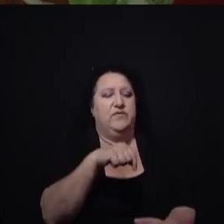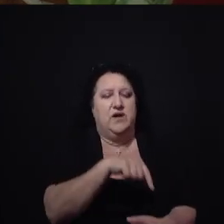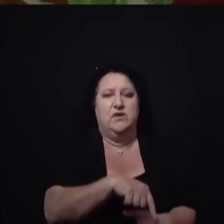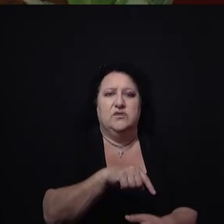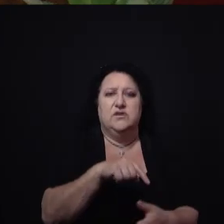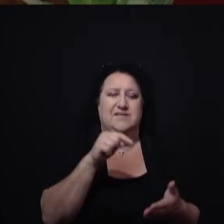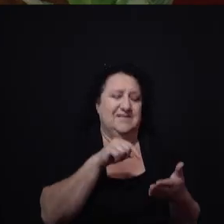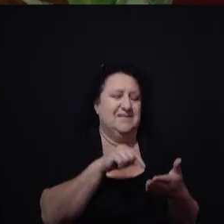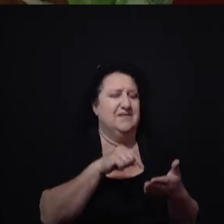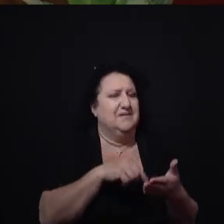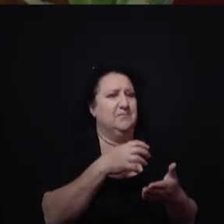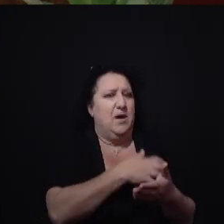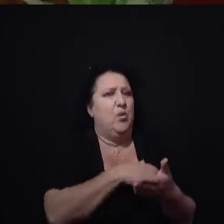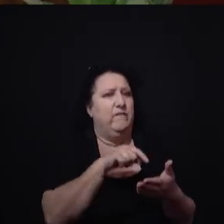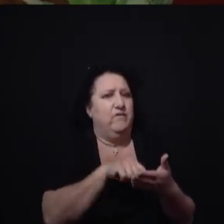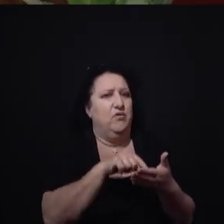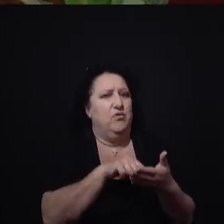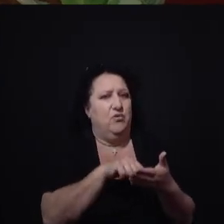This is powerful.